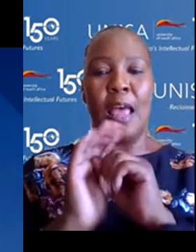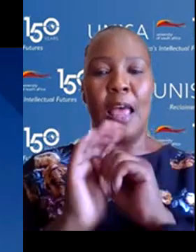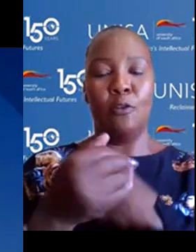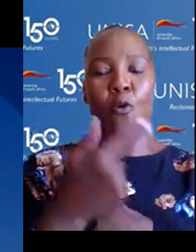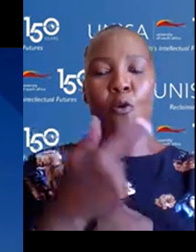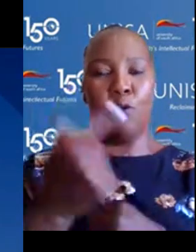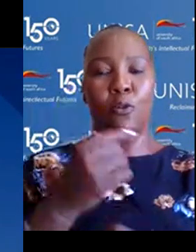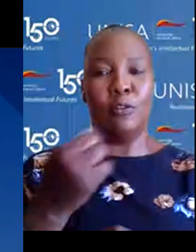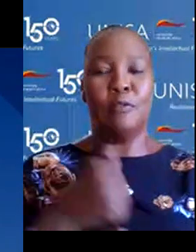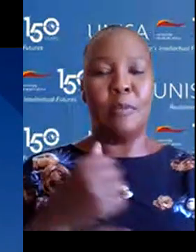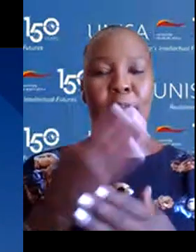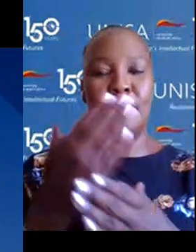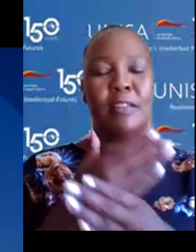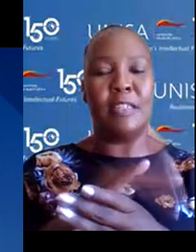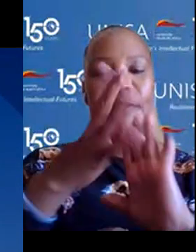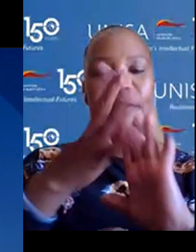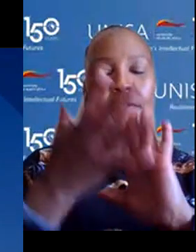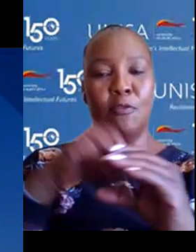on my desktop.